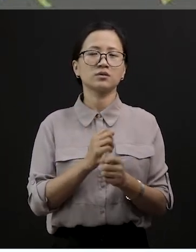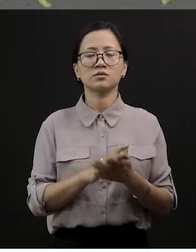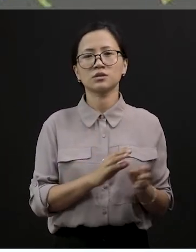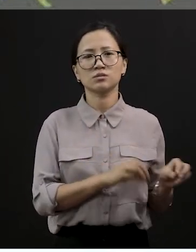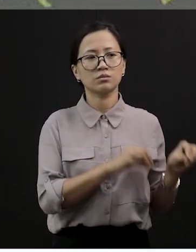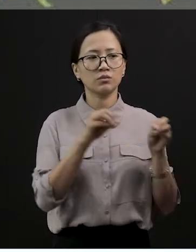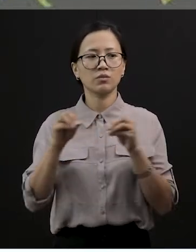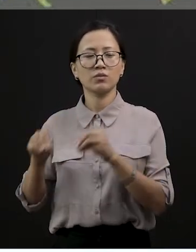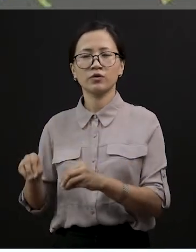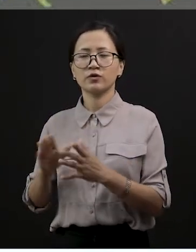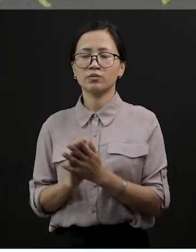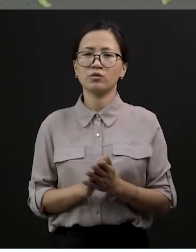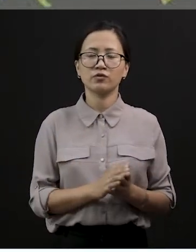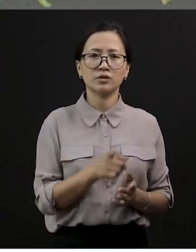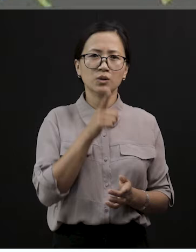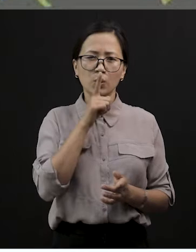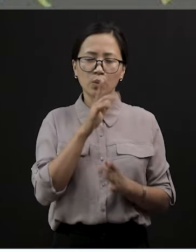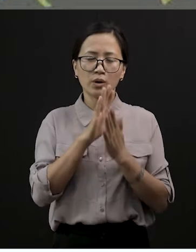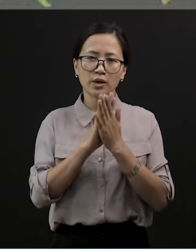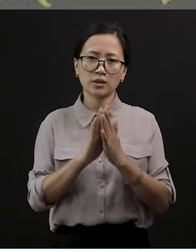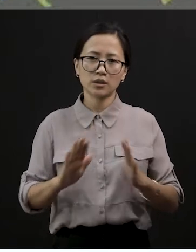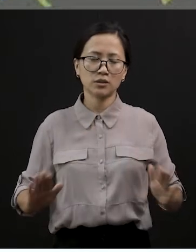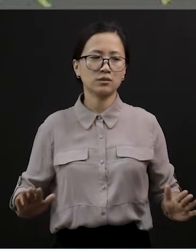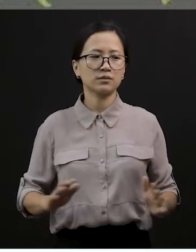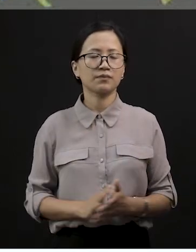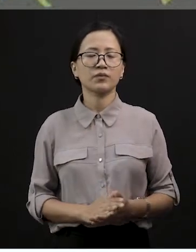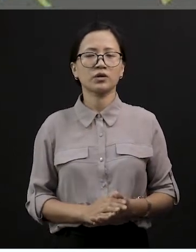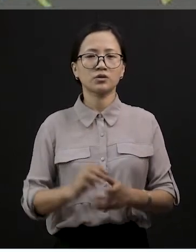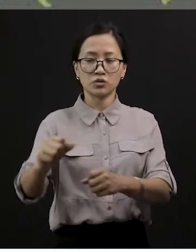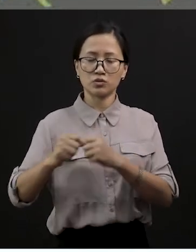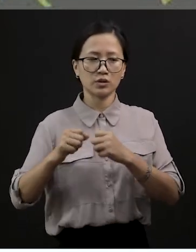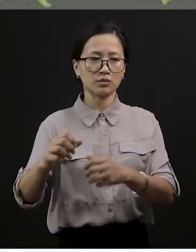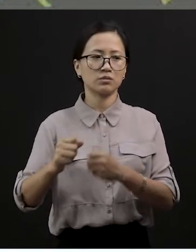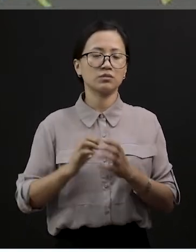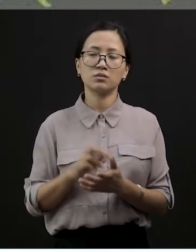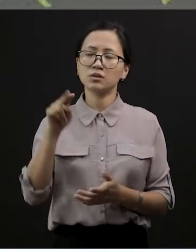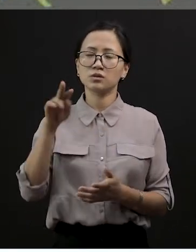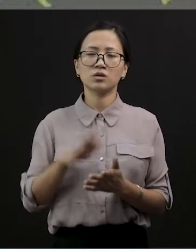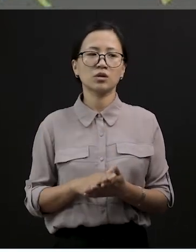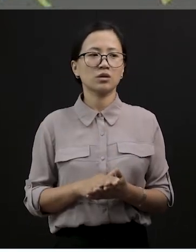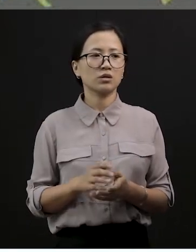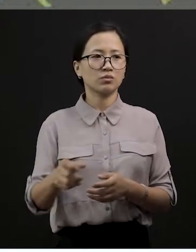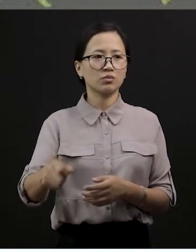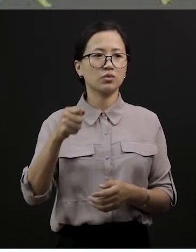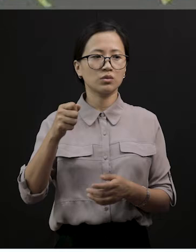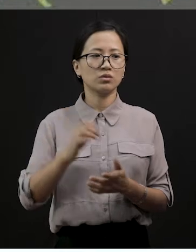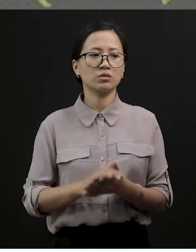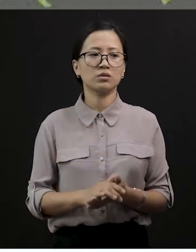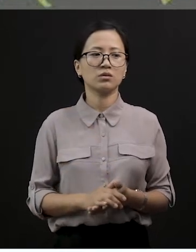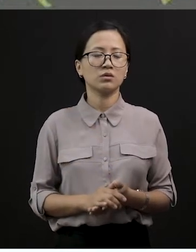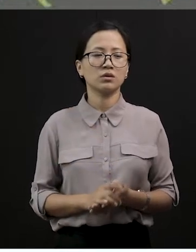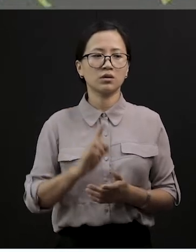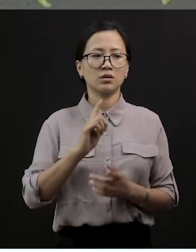S-N-E-A-K-I-N-G, sneaking. Now the last one, drag. Drag means pull along forcefully. See here, the mother in the